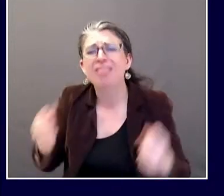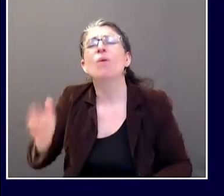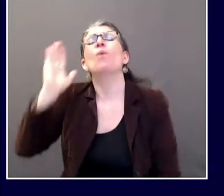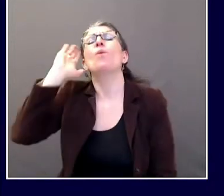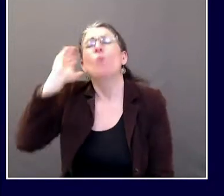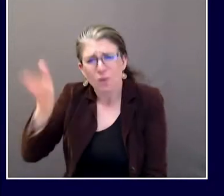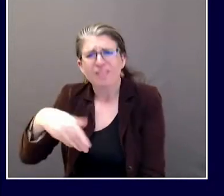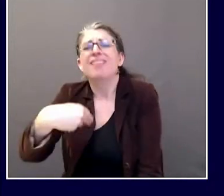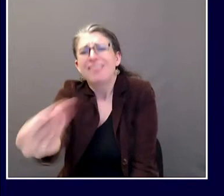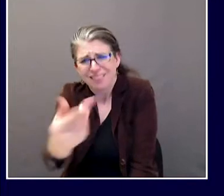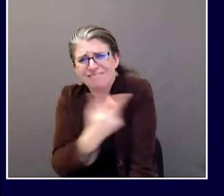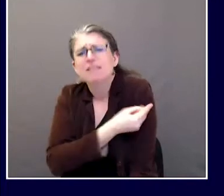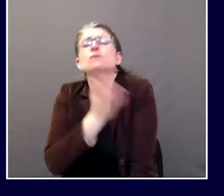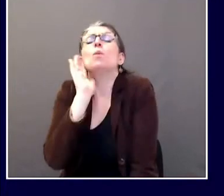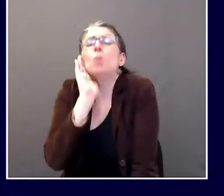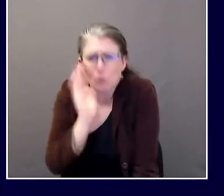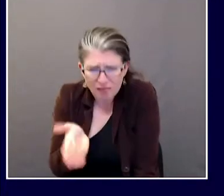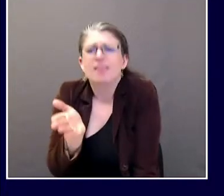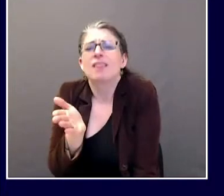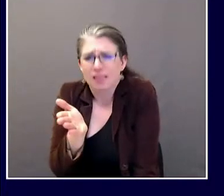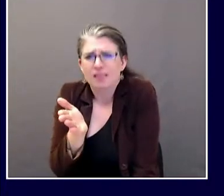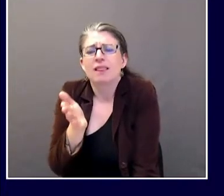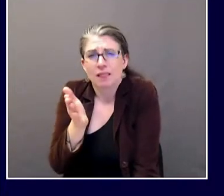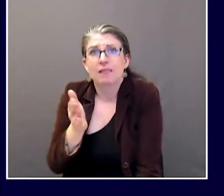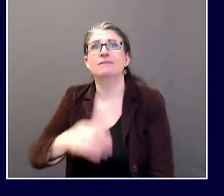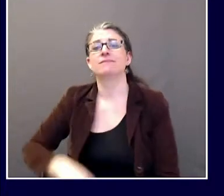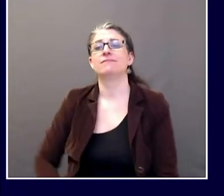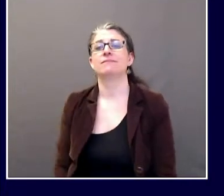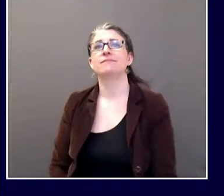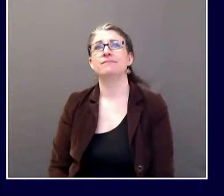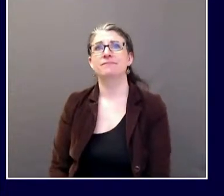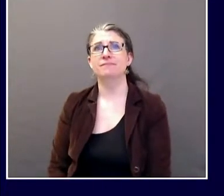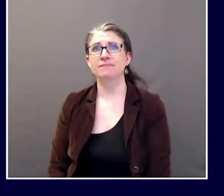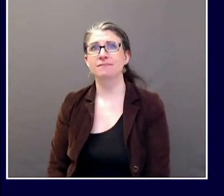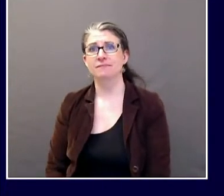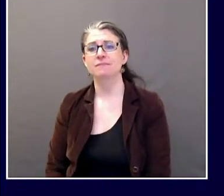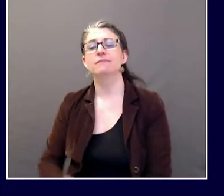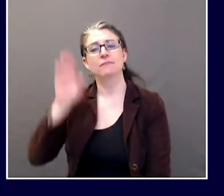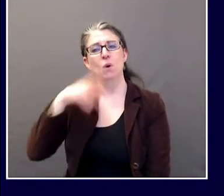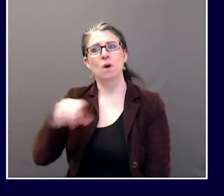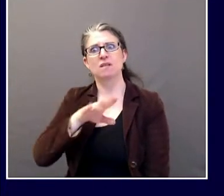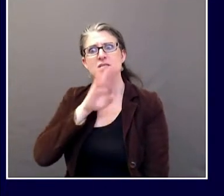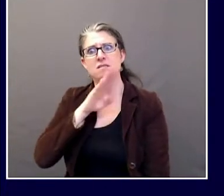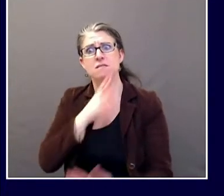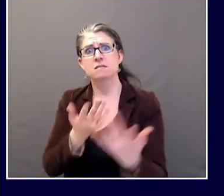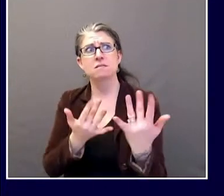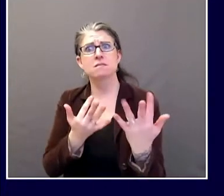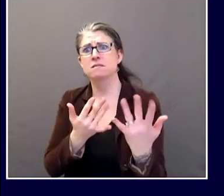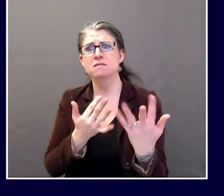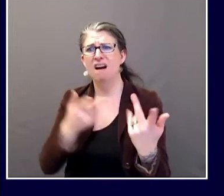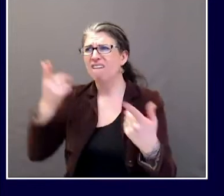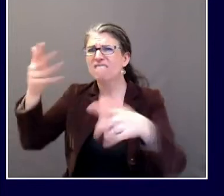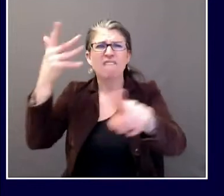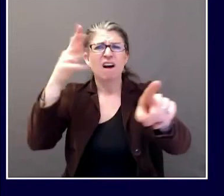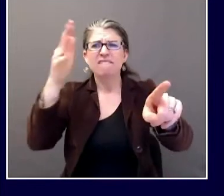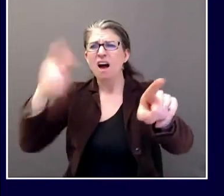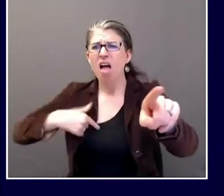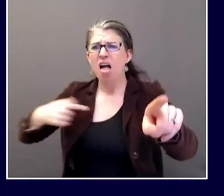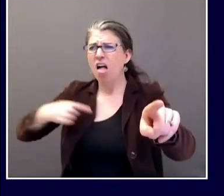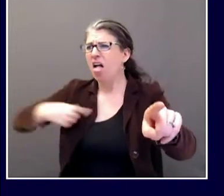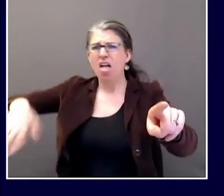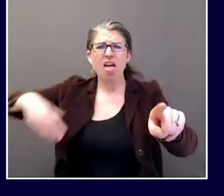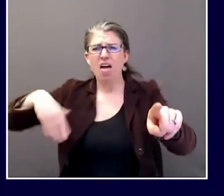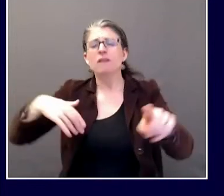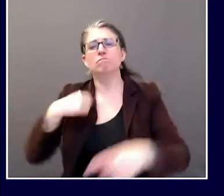how you can register, pre-register with them. That's something concrete that you can do today. I don't recommend calling your doctor's